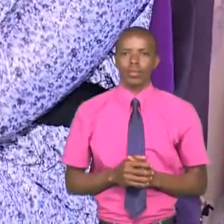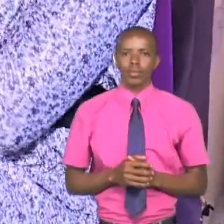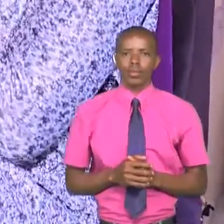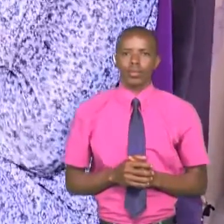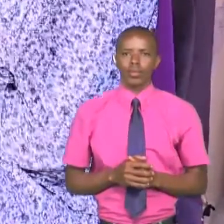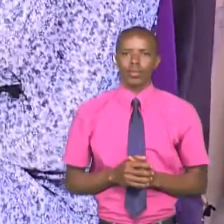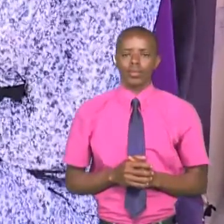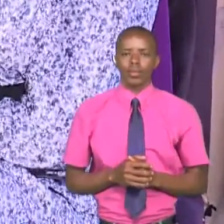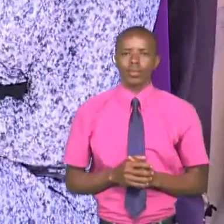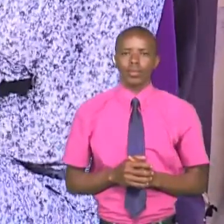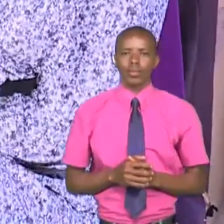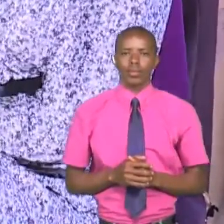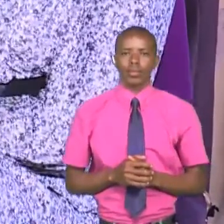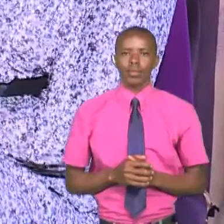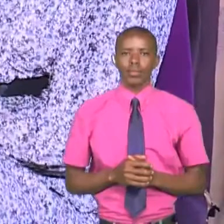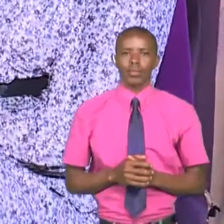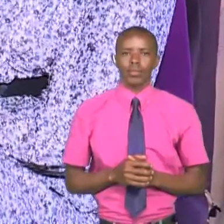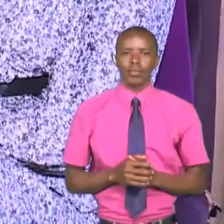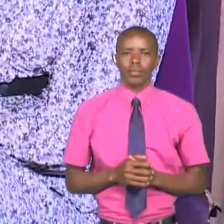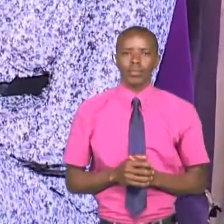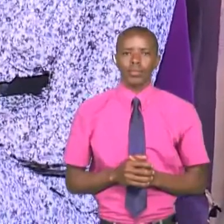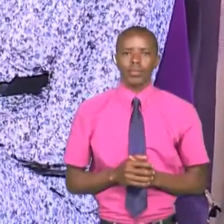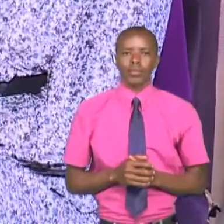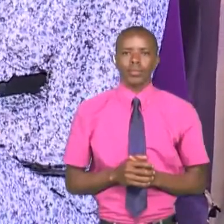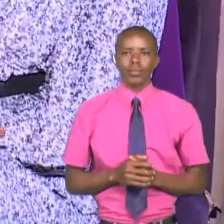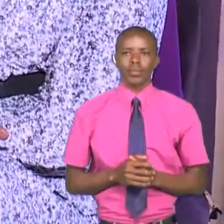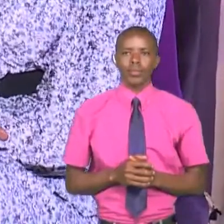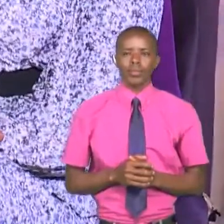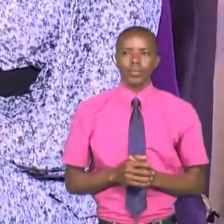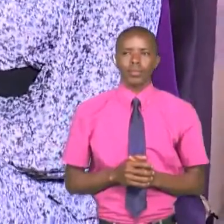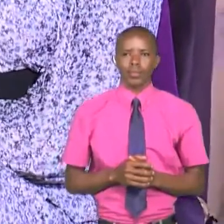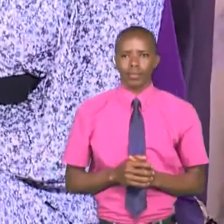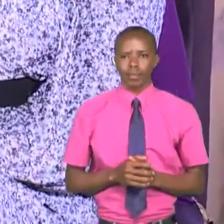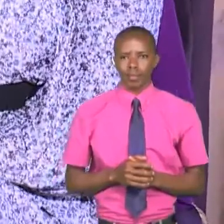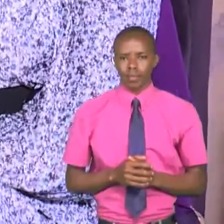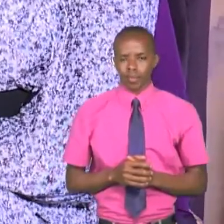bless you. Speaking with your